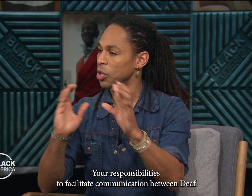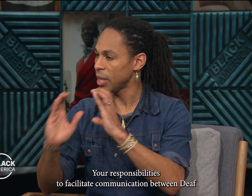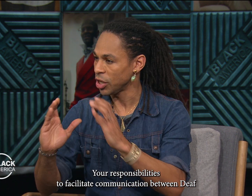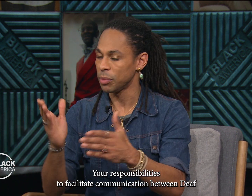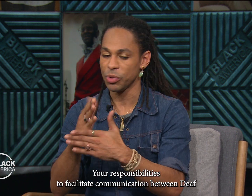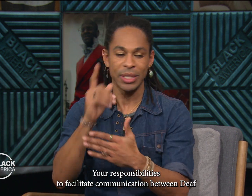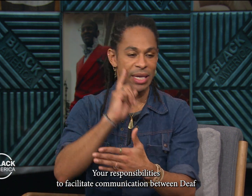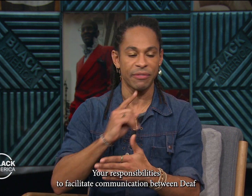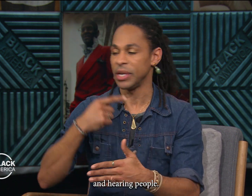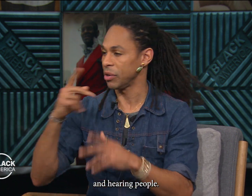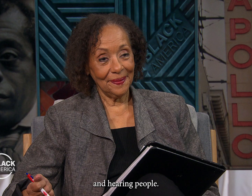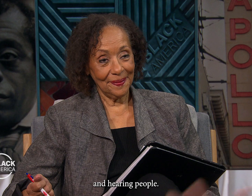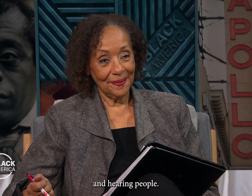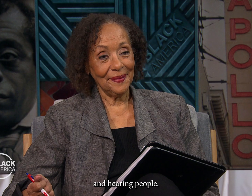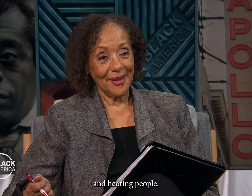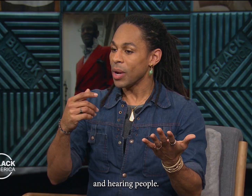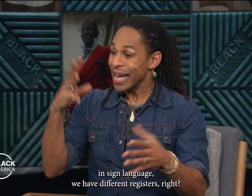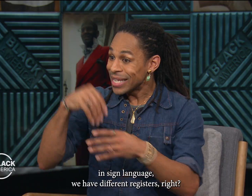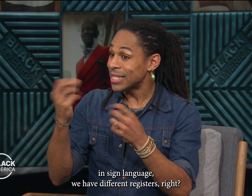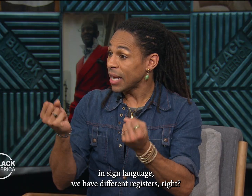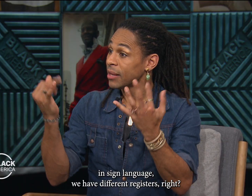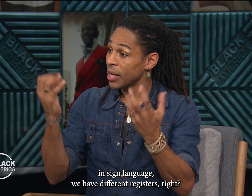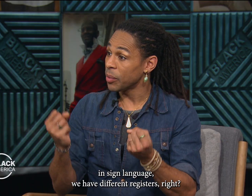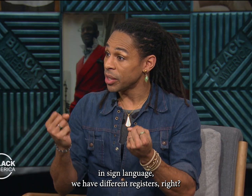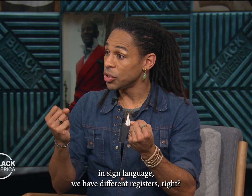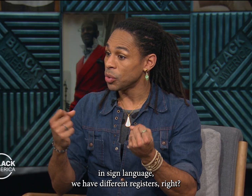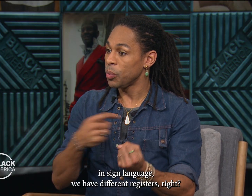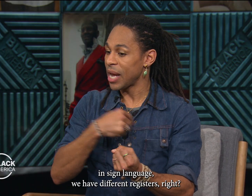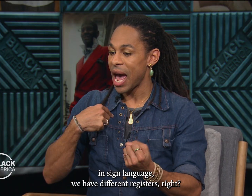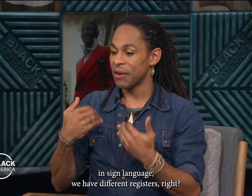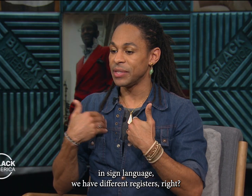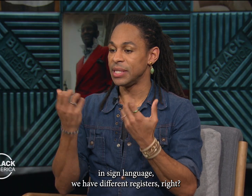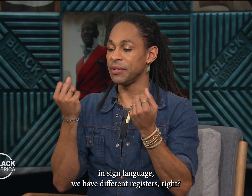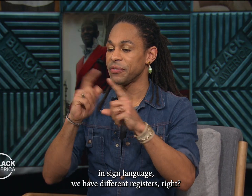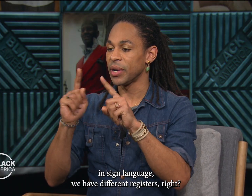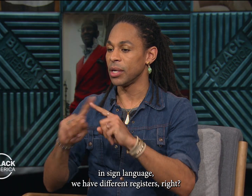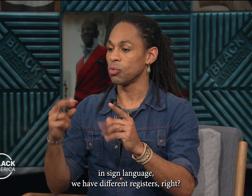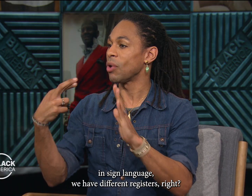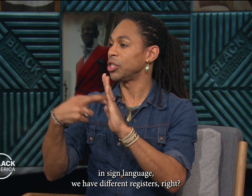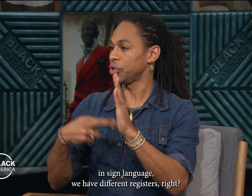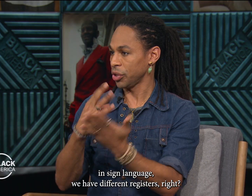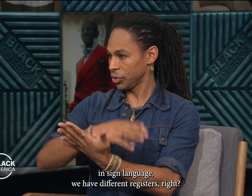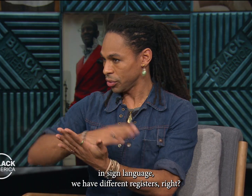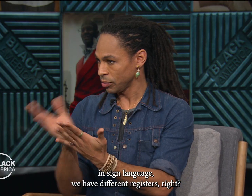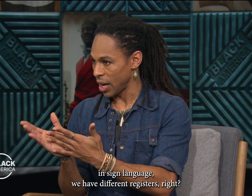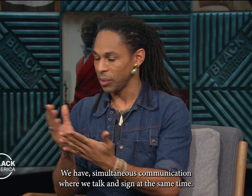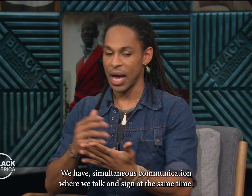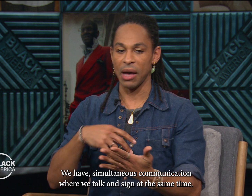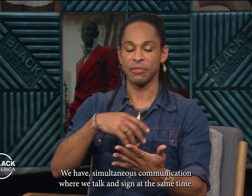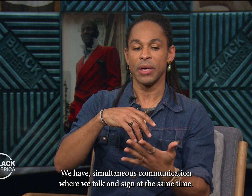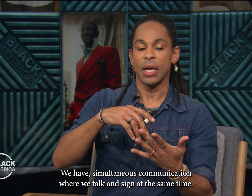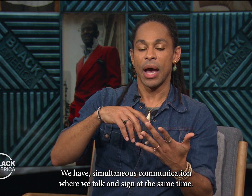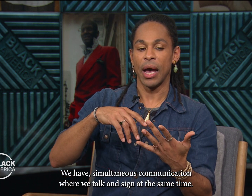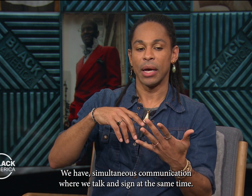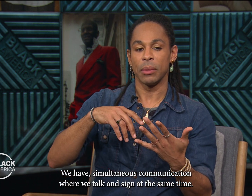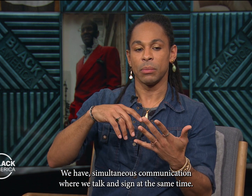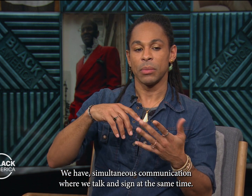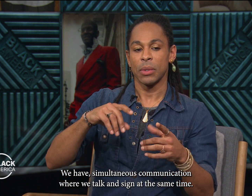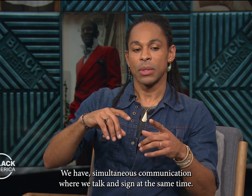facilitate communication between deaf and hearing people. In sign language, we have different registers, right? We have